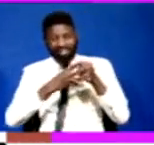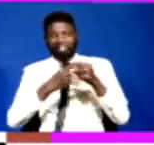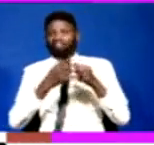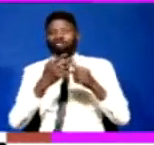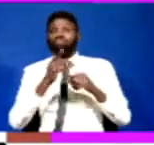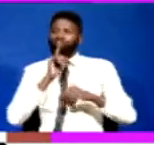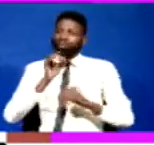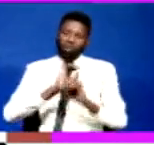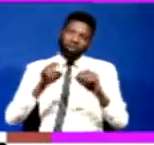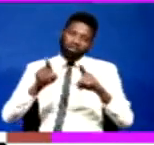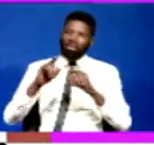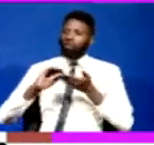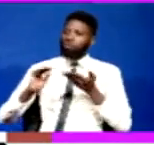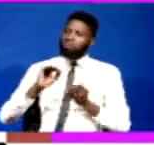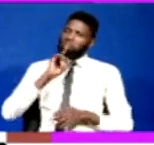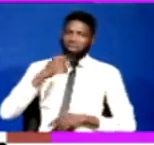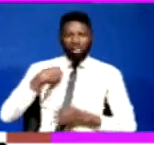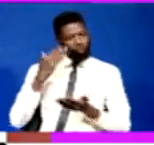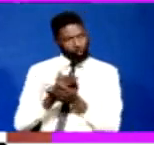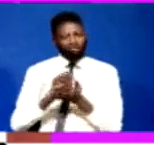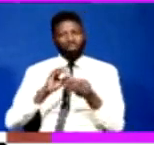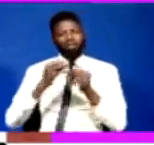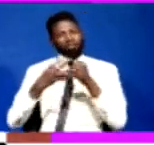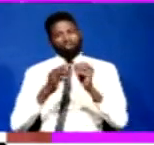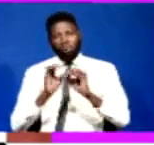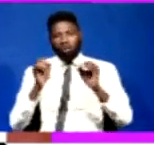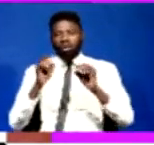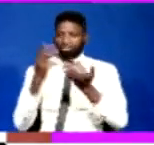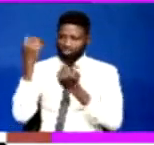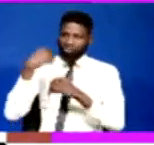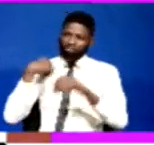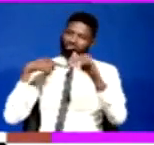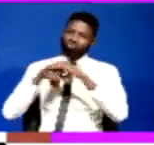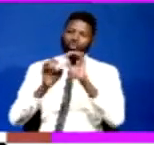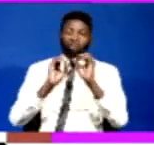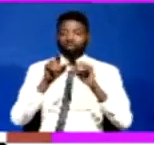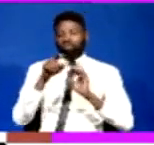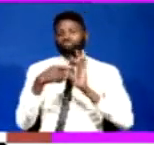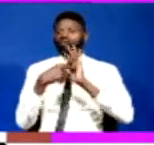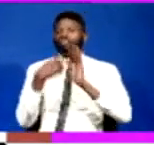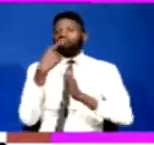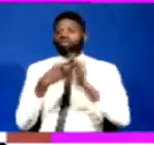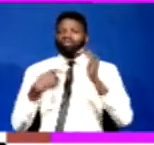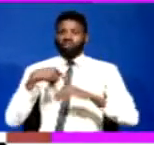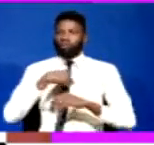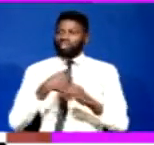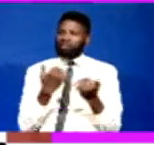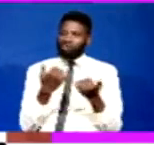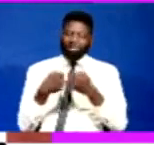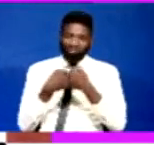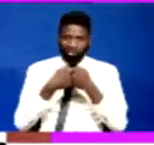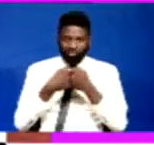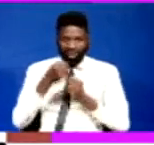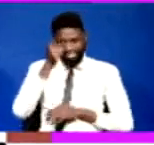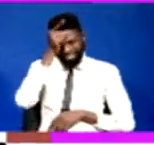not expected always to score their goals, and I think that shows you a little bit that we struggle right now in Germany to have